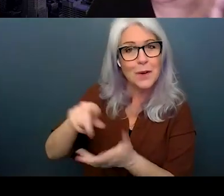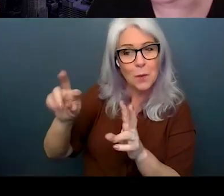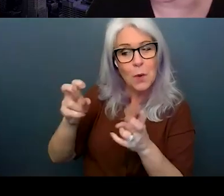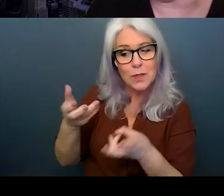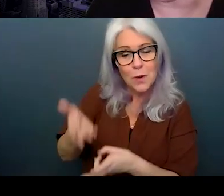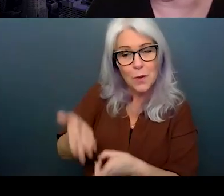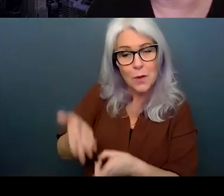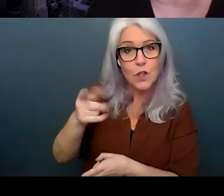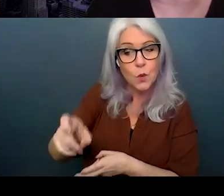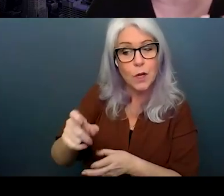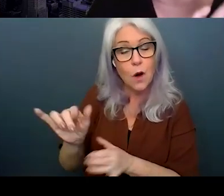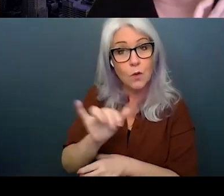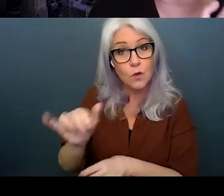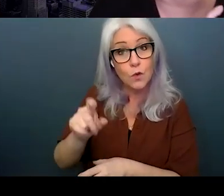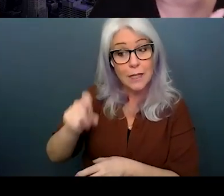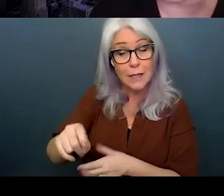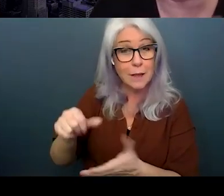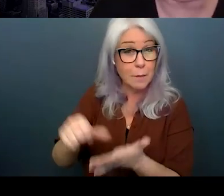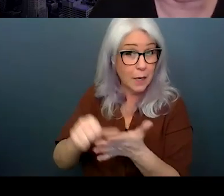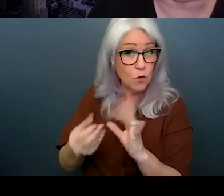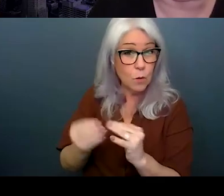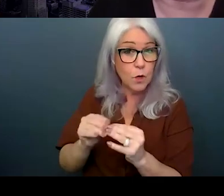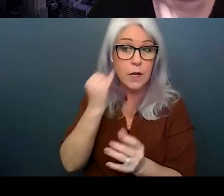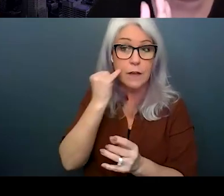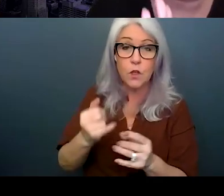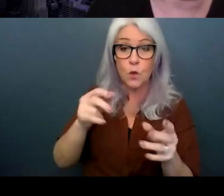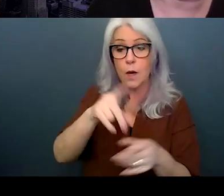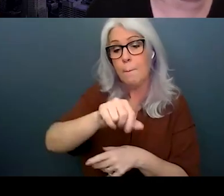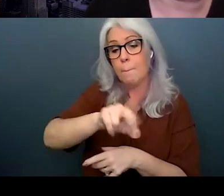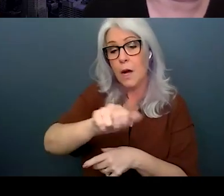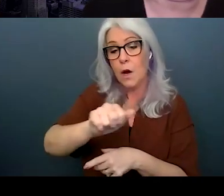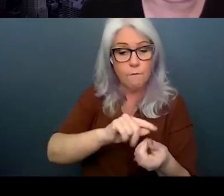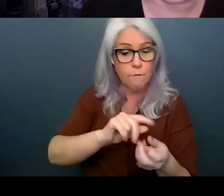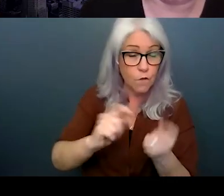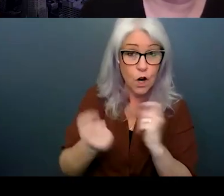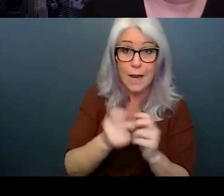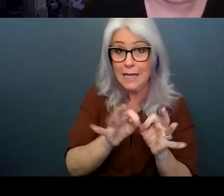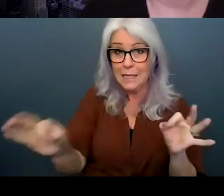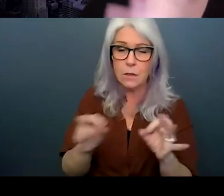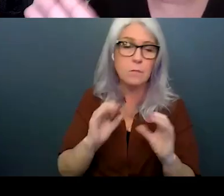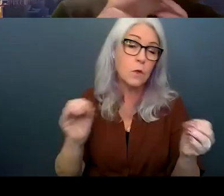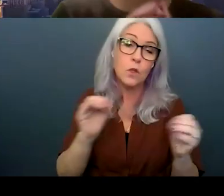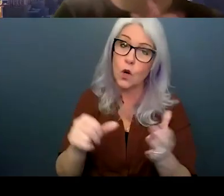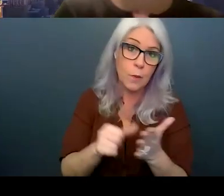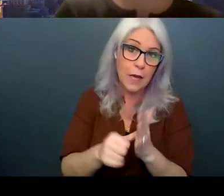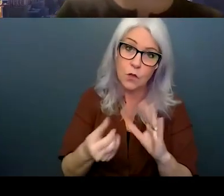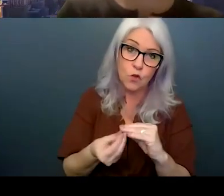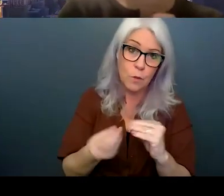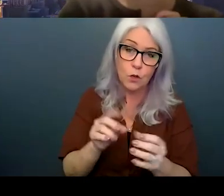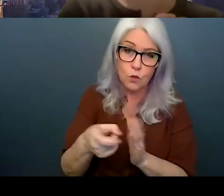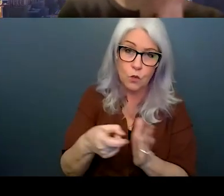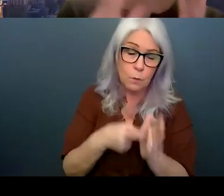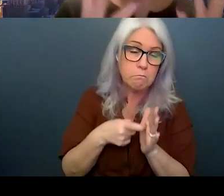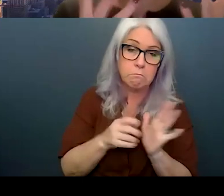would need the page number. Whereas if you paraphrased everything in your own words, no page number is needed. So That it kind said, of,